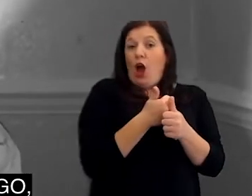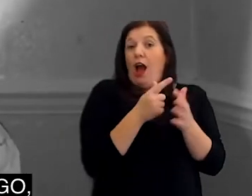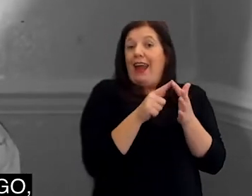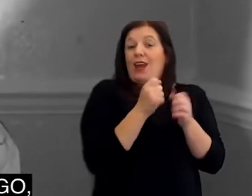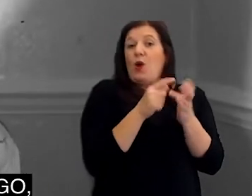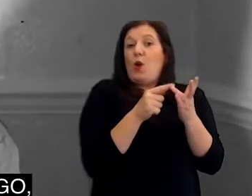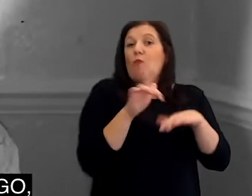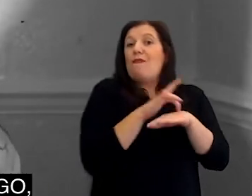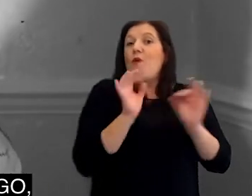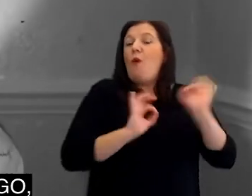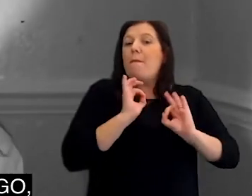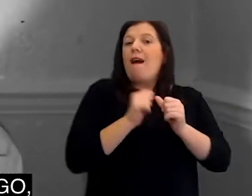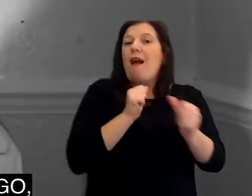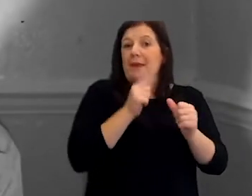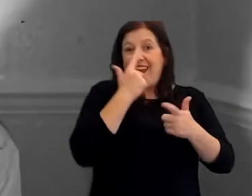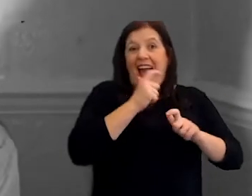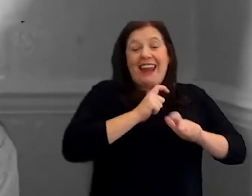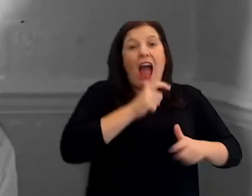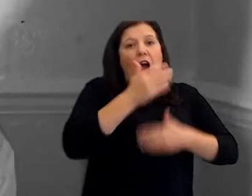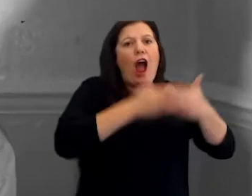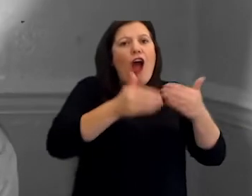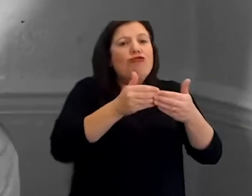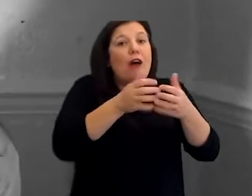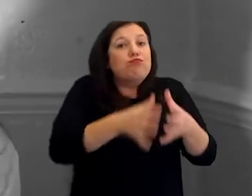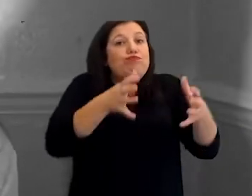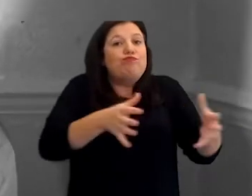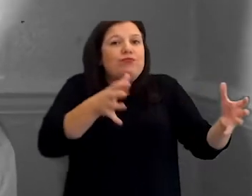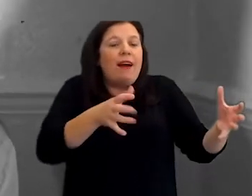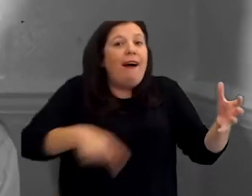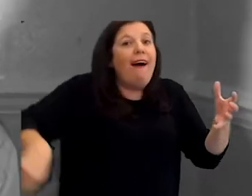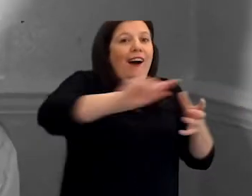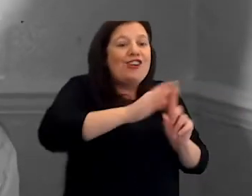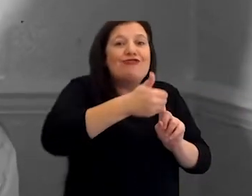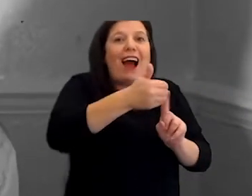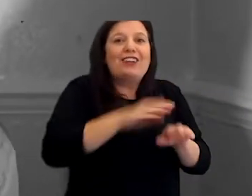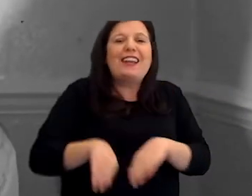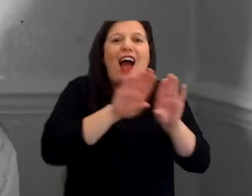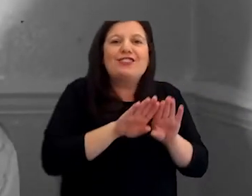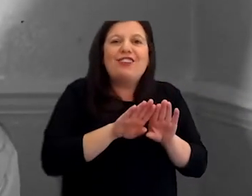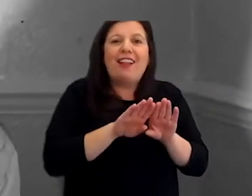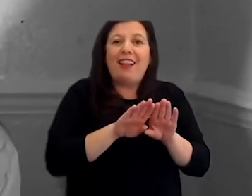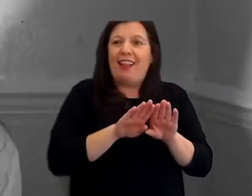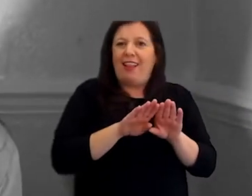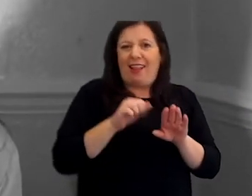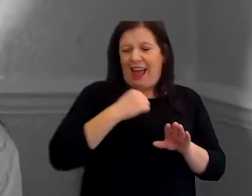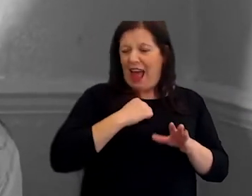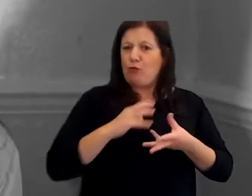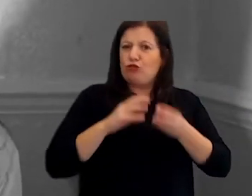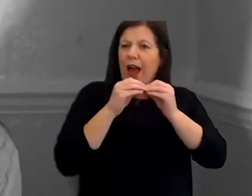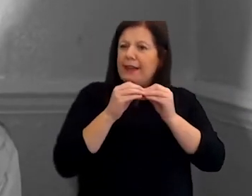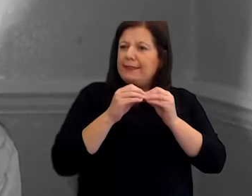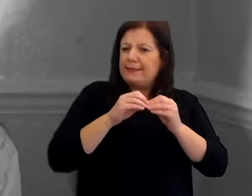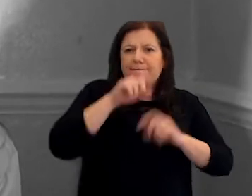us to focus on a future for Ego where we're nationally recognised and our wonderful creatives are out there who are from every section of society. We